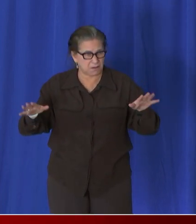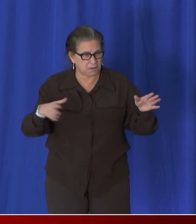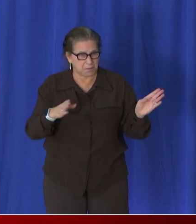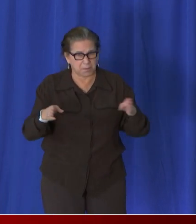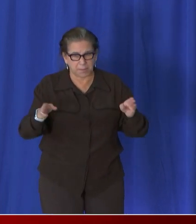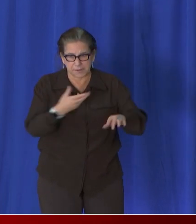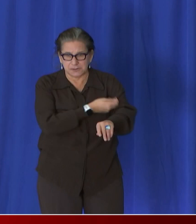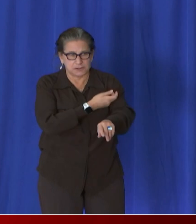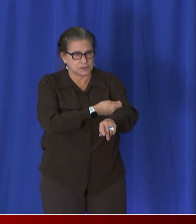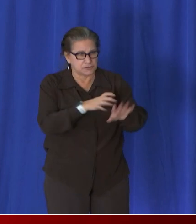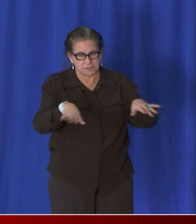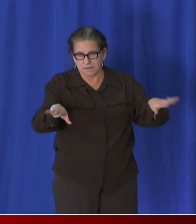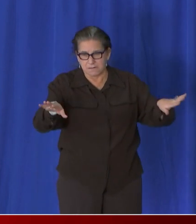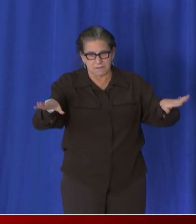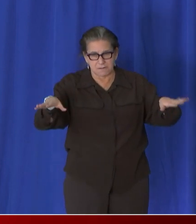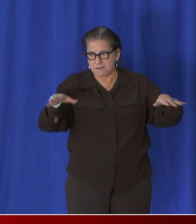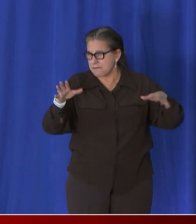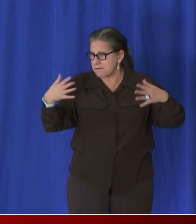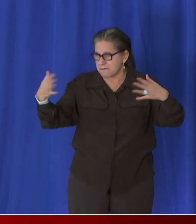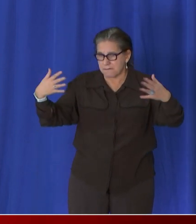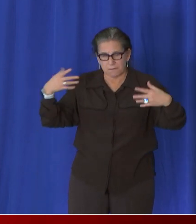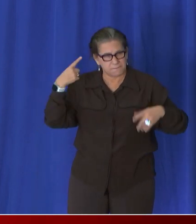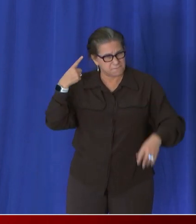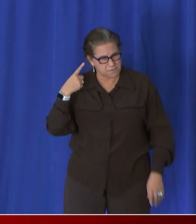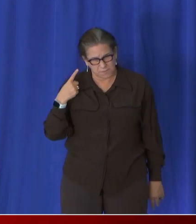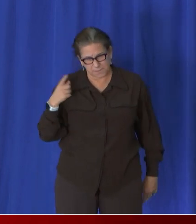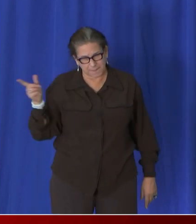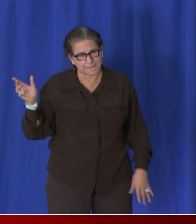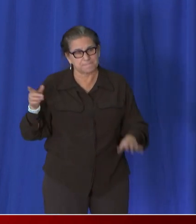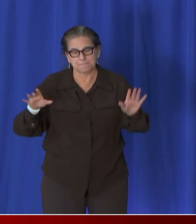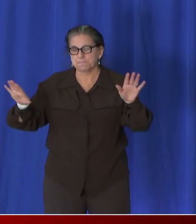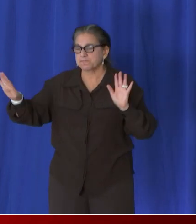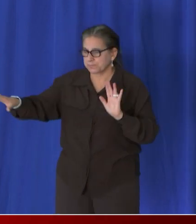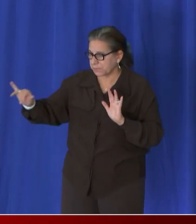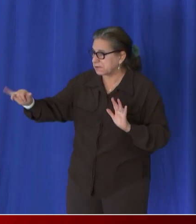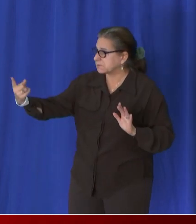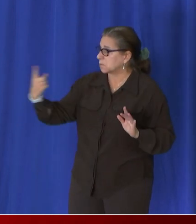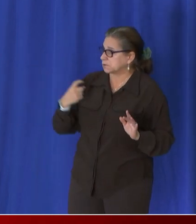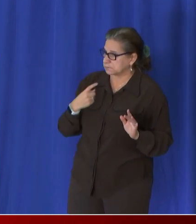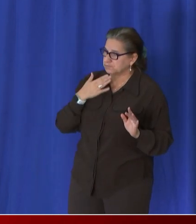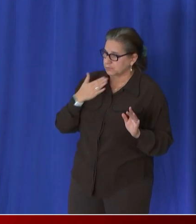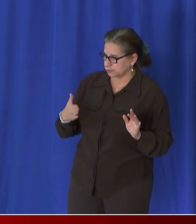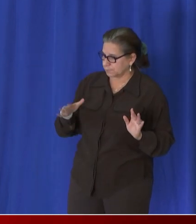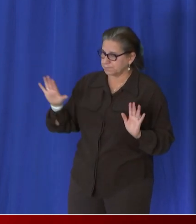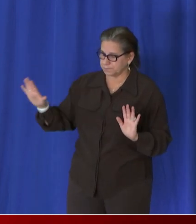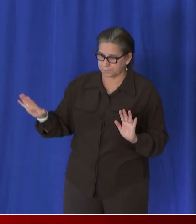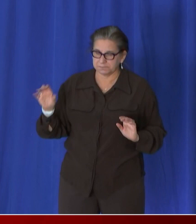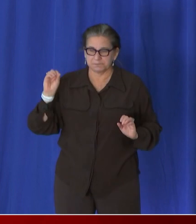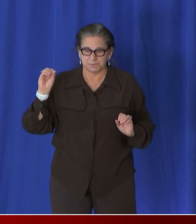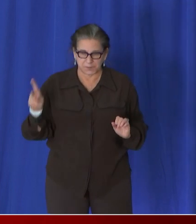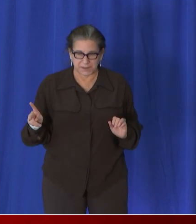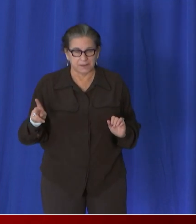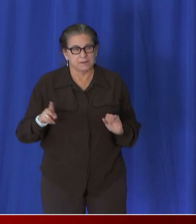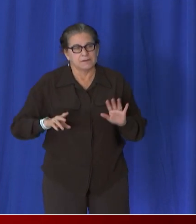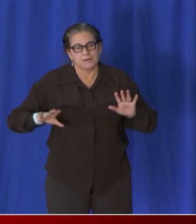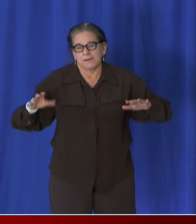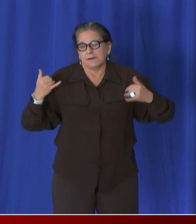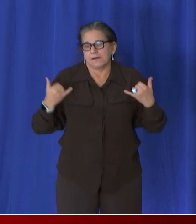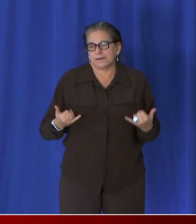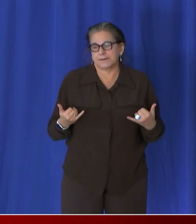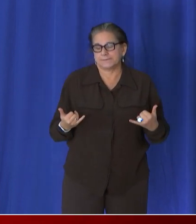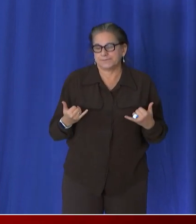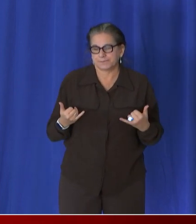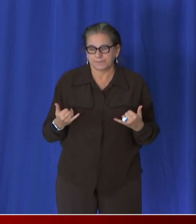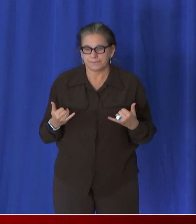glad you put it that way, because it is not as lethal. And we do have vaccine available that are safe and